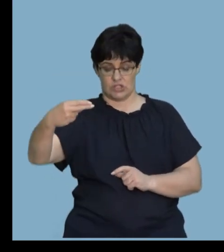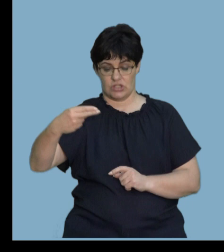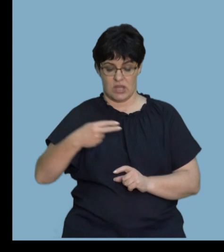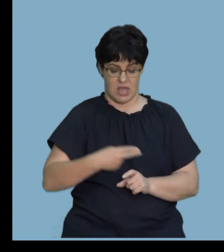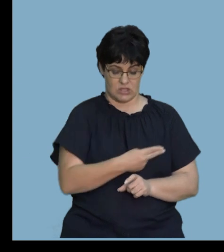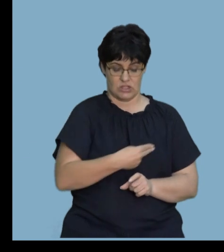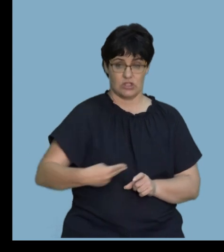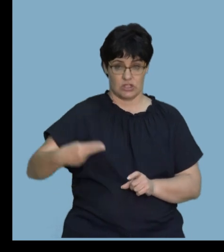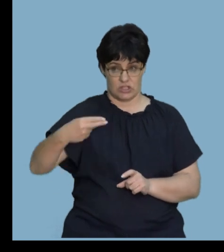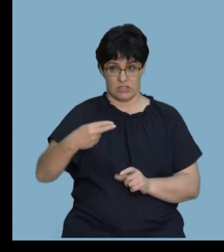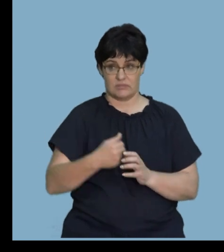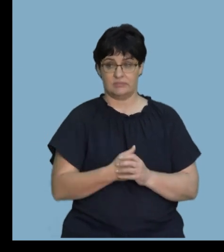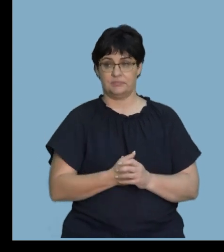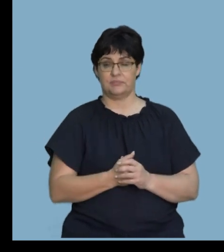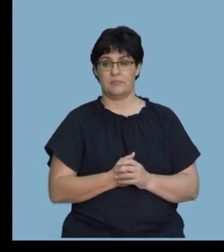to put it,